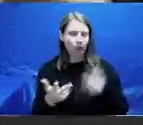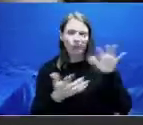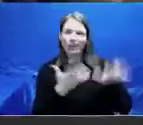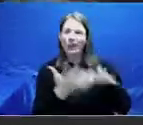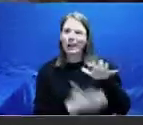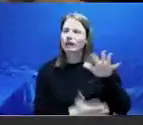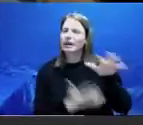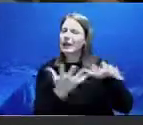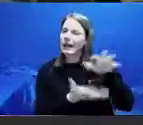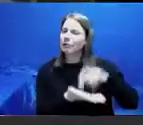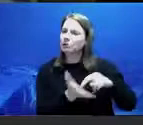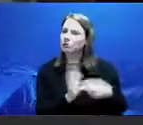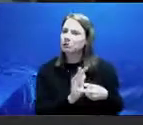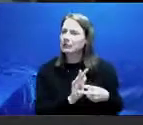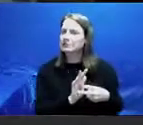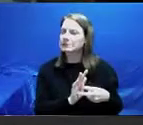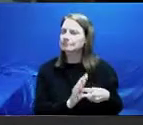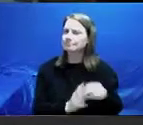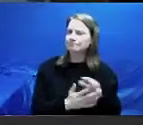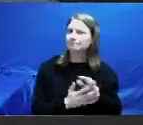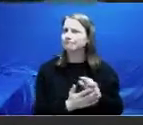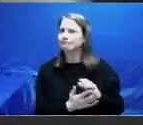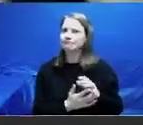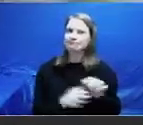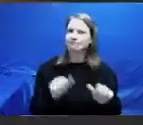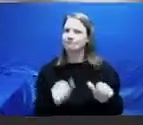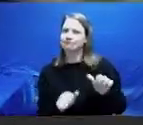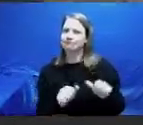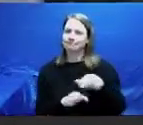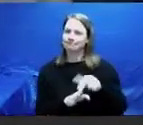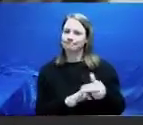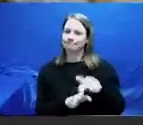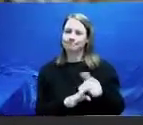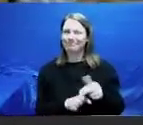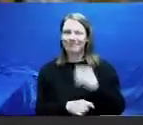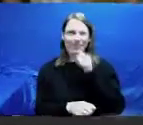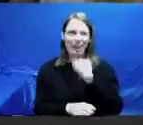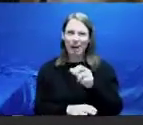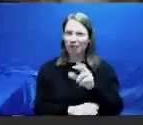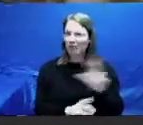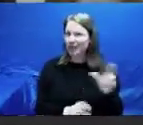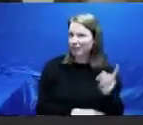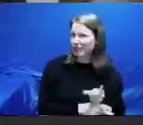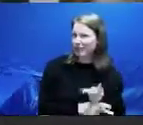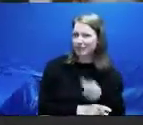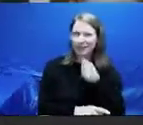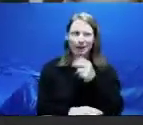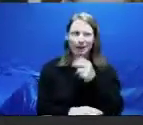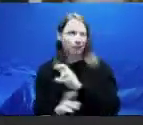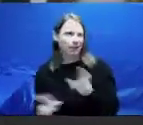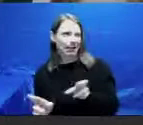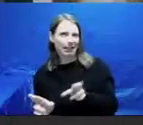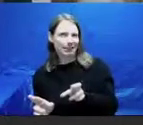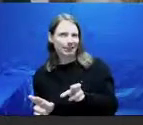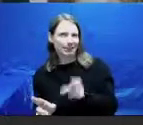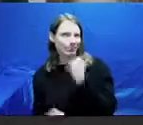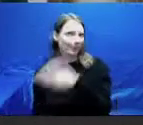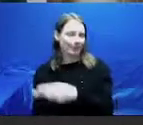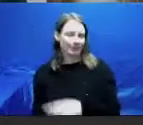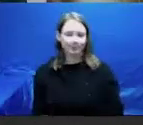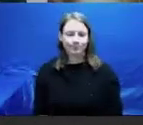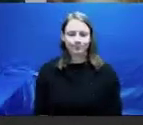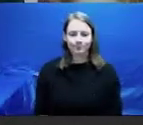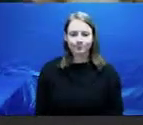I think we're gonna cloud it. If the kids aren't really ready to junk the piece, that word will keep showing up. B3 is working